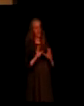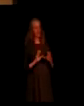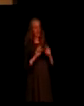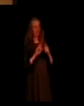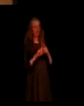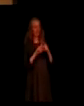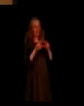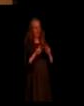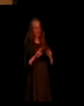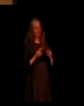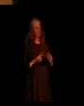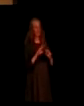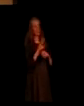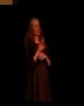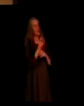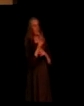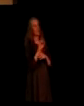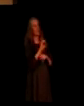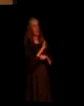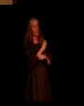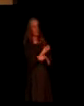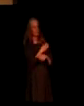analysis, of food security analysis.